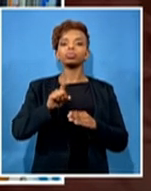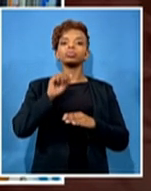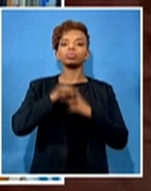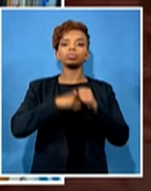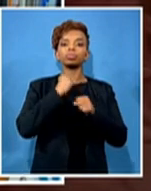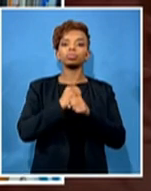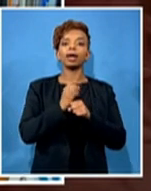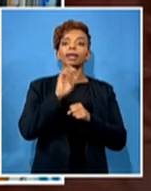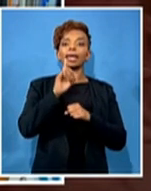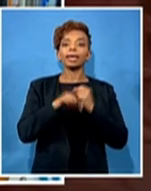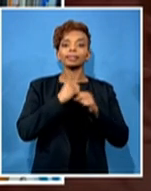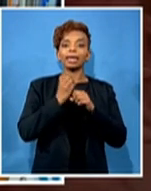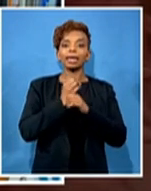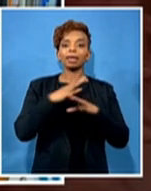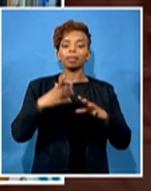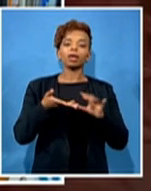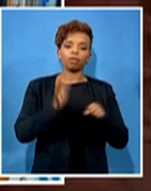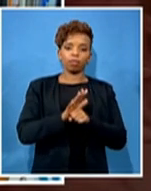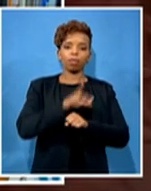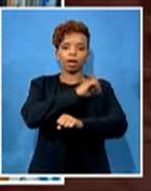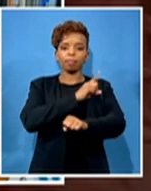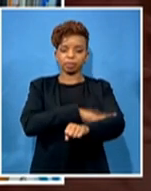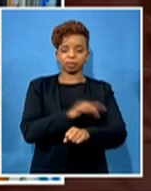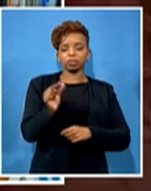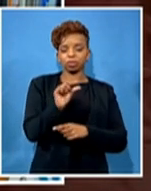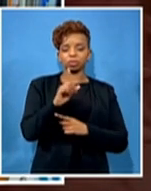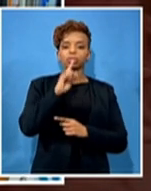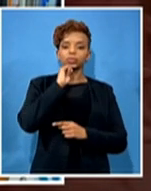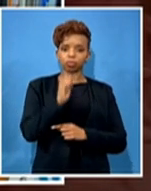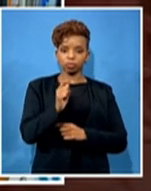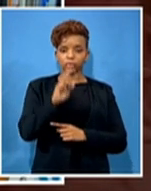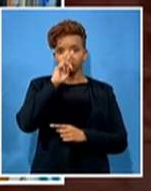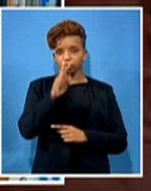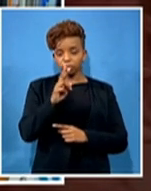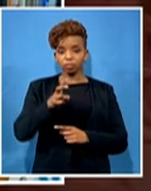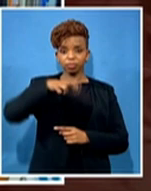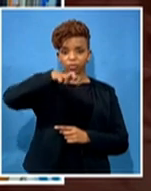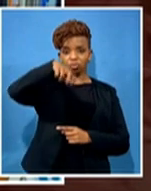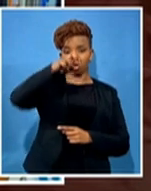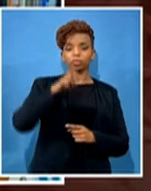transport sector, the road transport, if you look at the indexes and you look at the